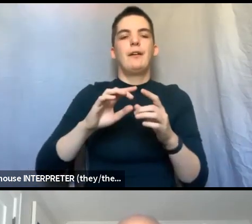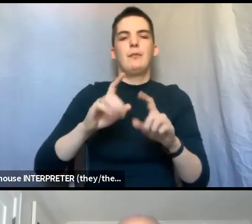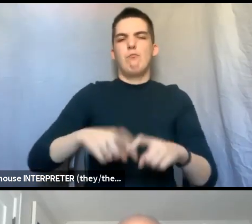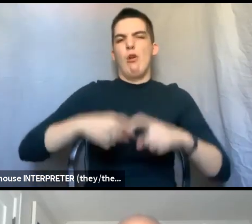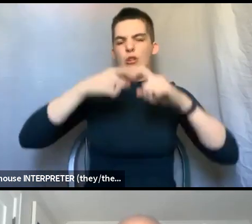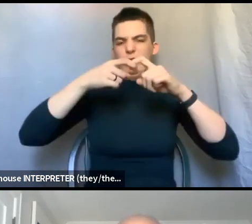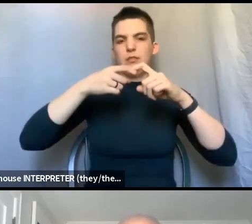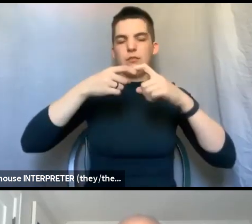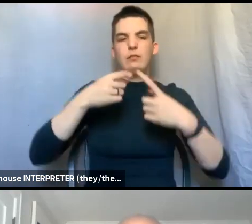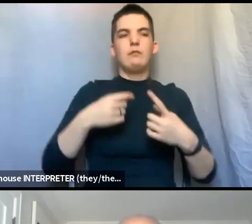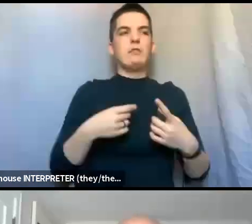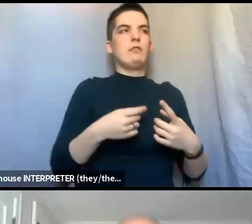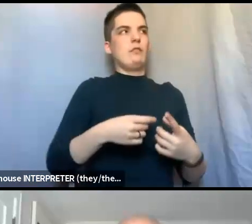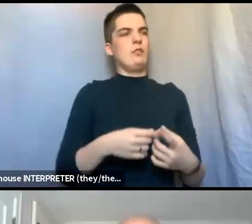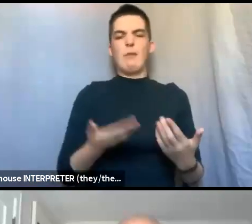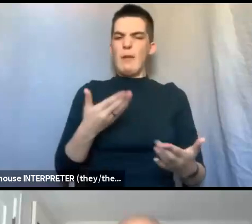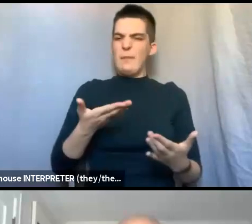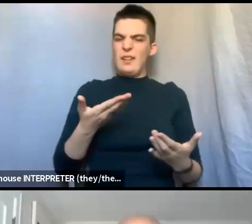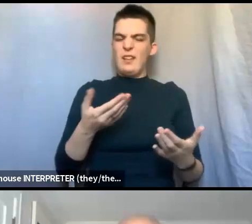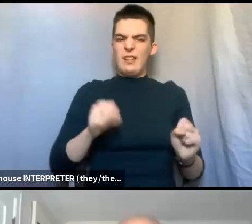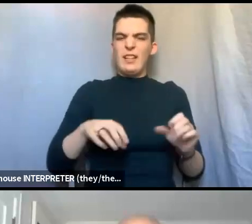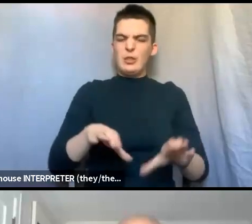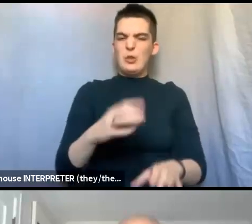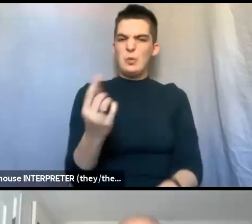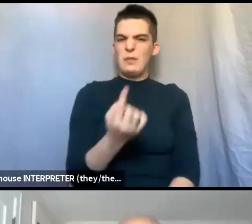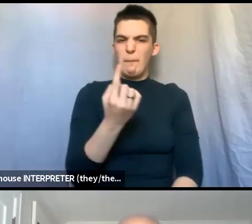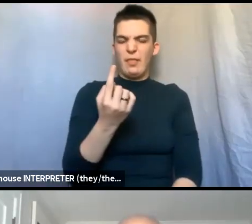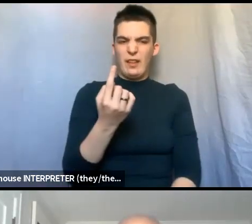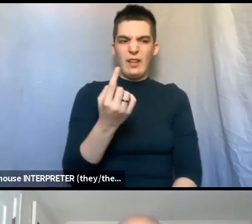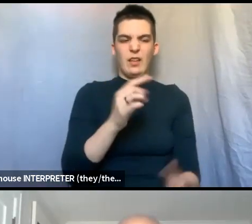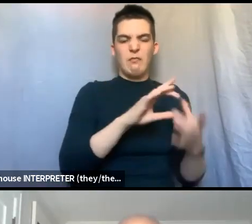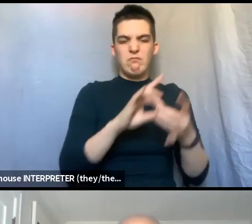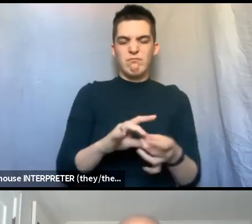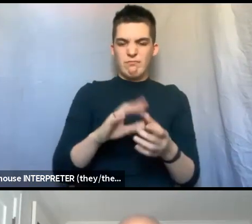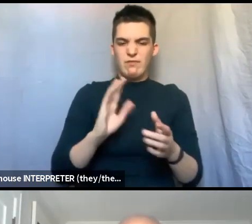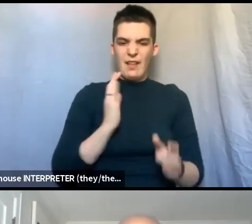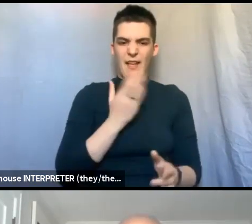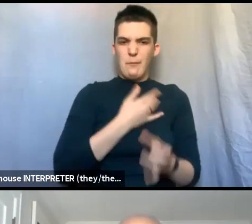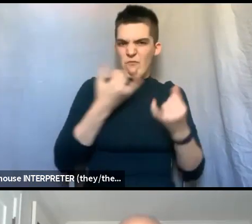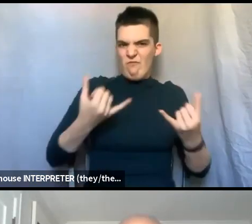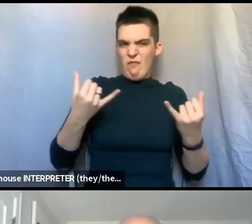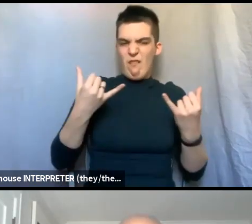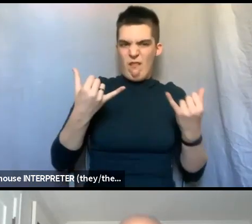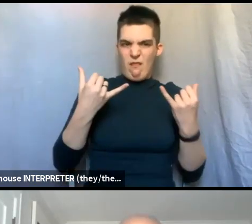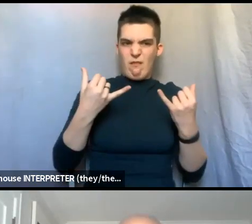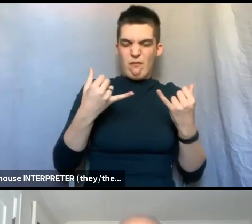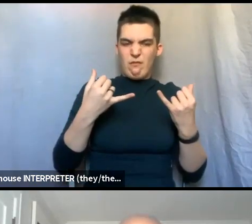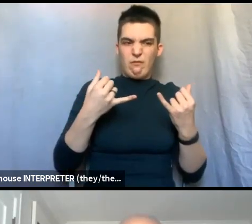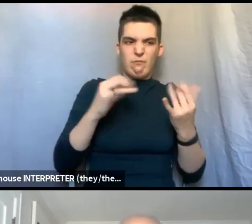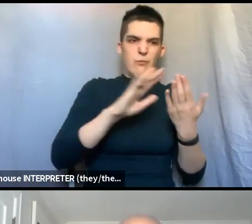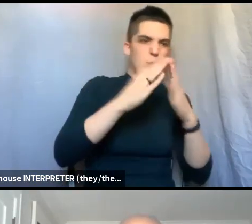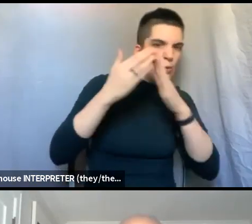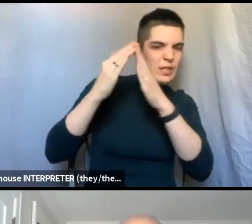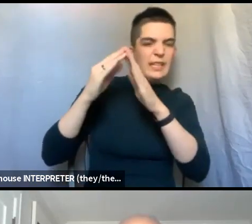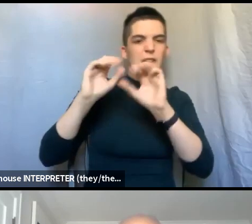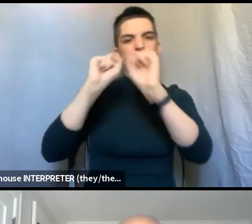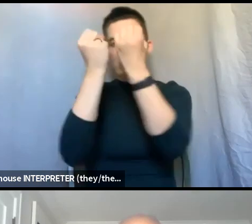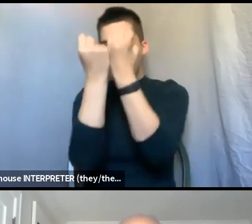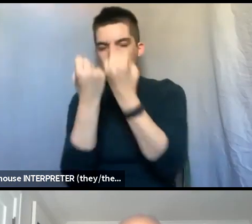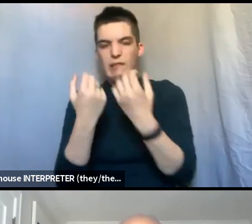there we can do that's more useful to our present communities and society during this pause, or maybe just taking some, you